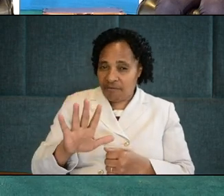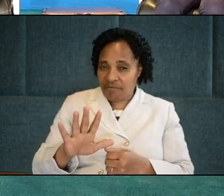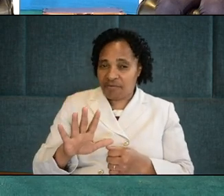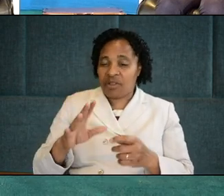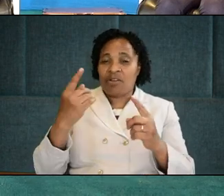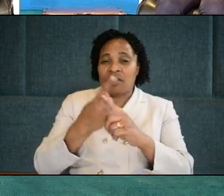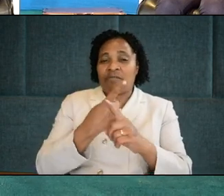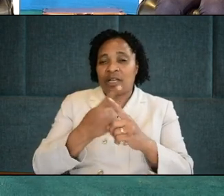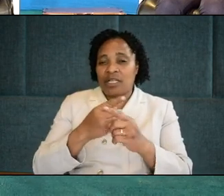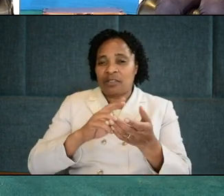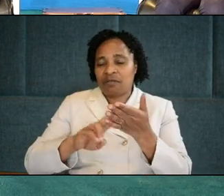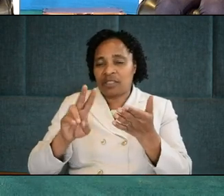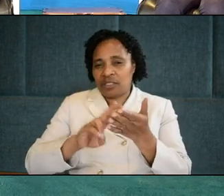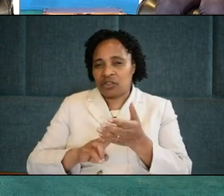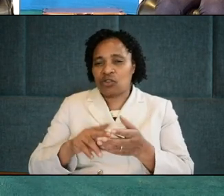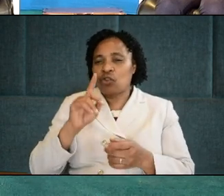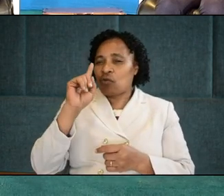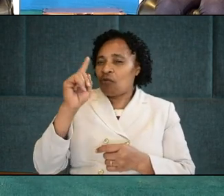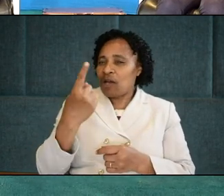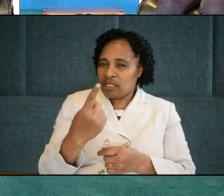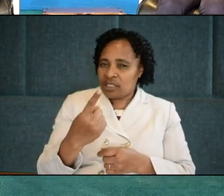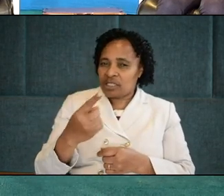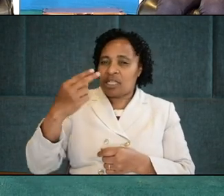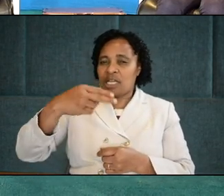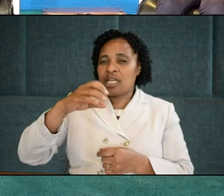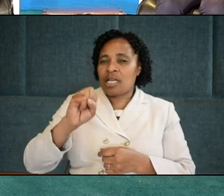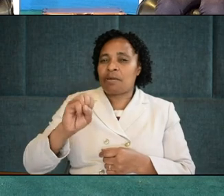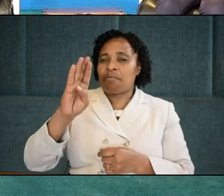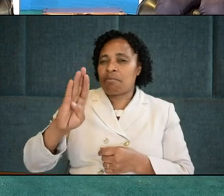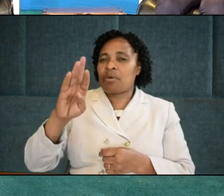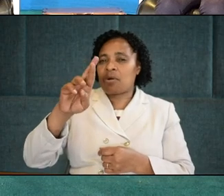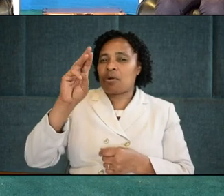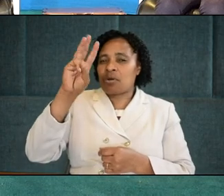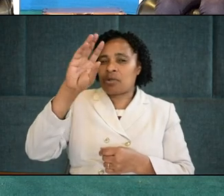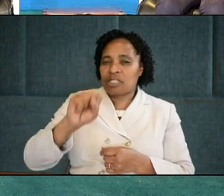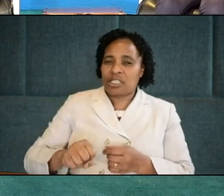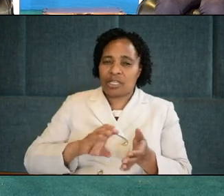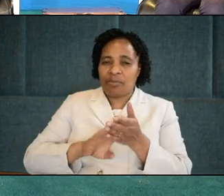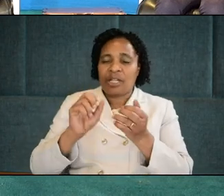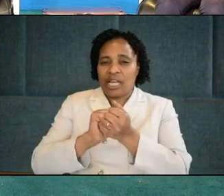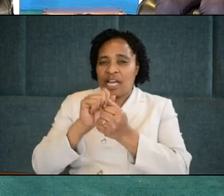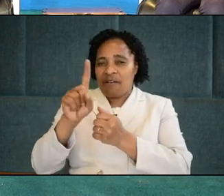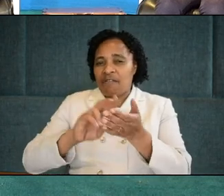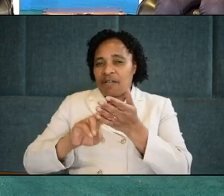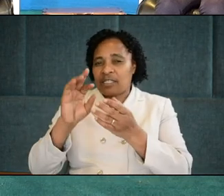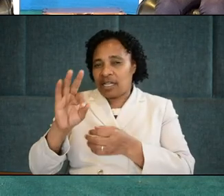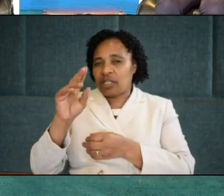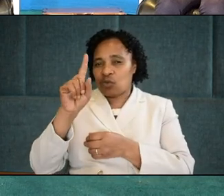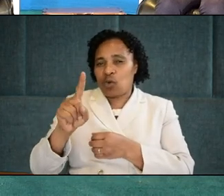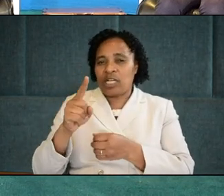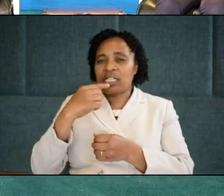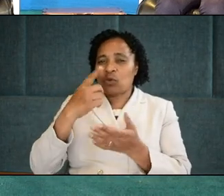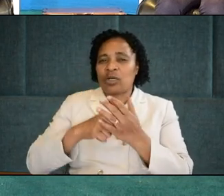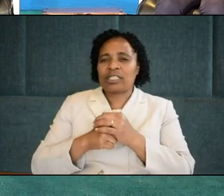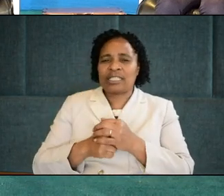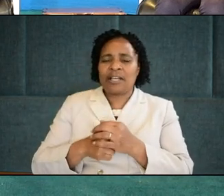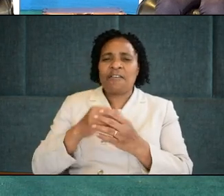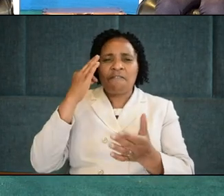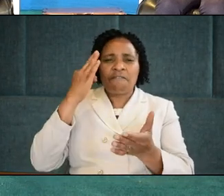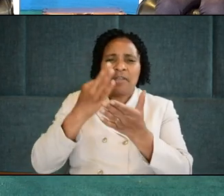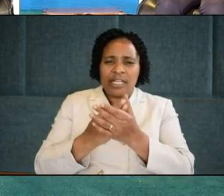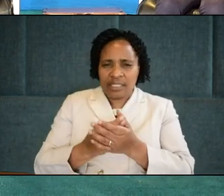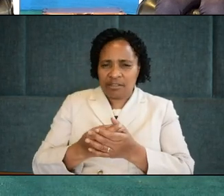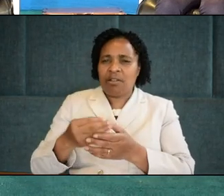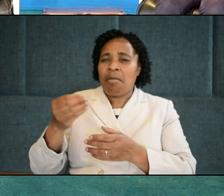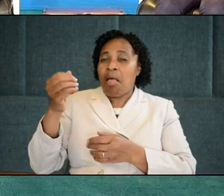five different verses. So the first one is from Hebrews chapter 11, verse 31. It says, by faith, Rahab the harlot did